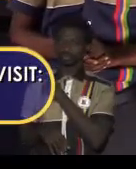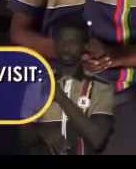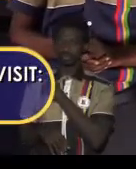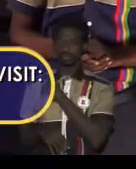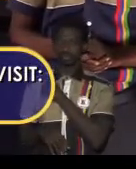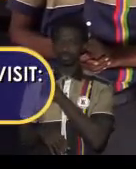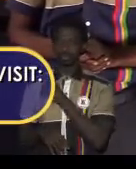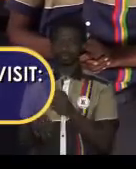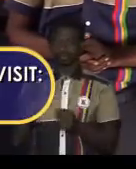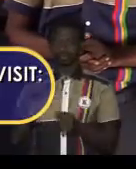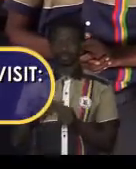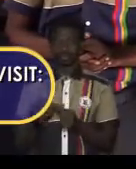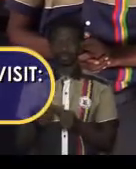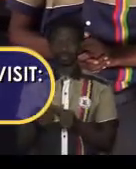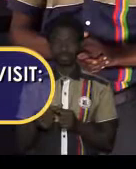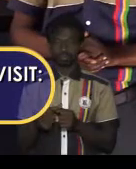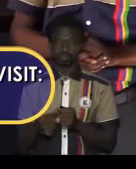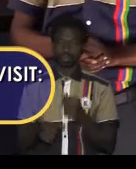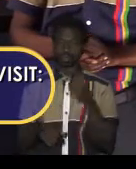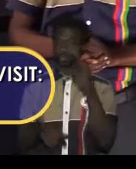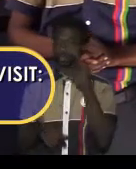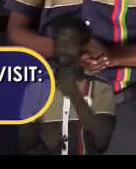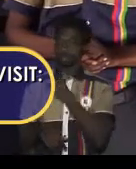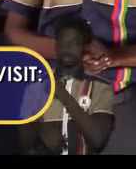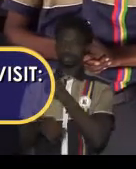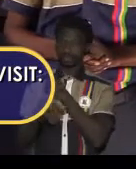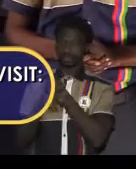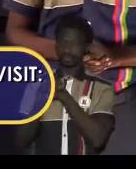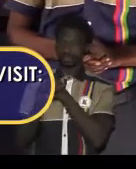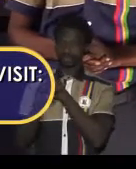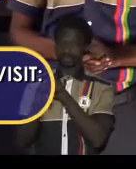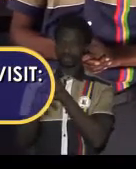bit.ly/LASUBEB-TESTS. Remember, the link again is